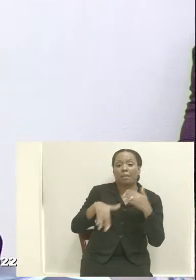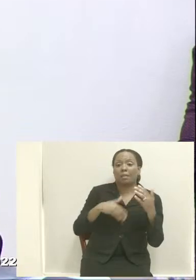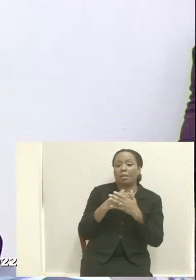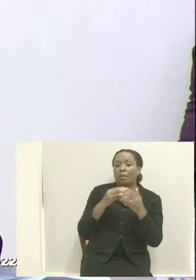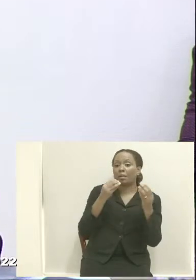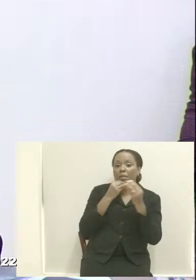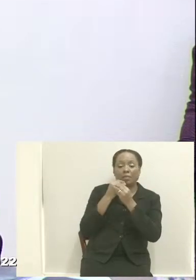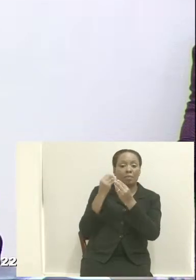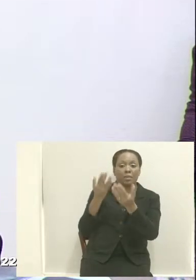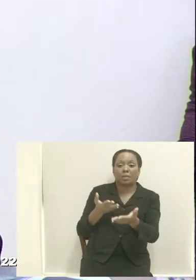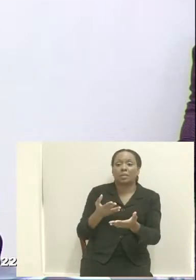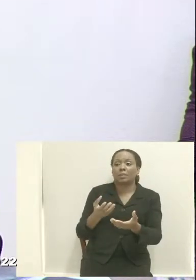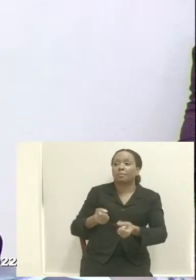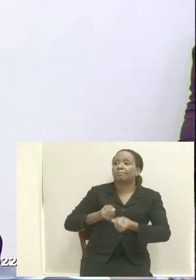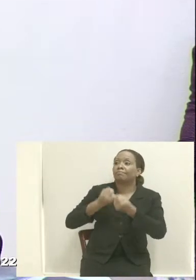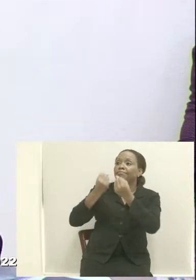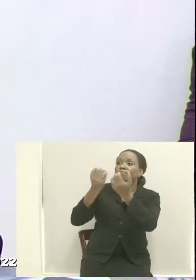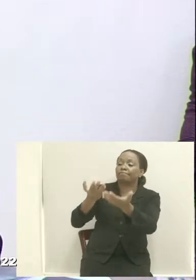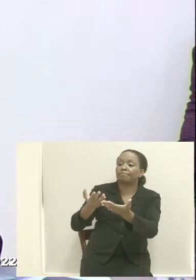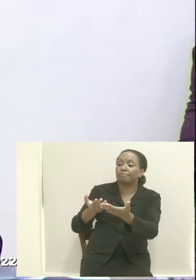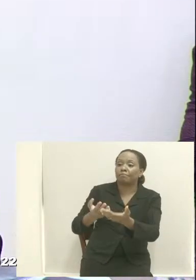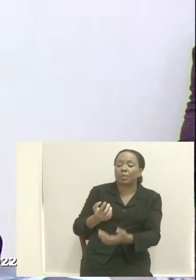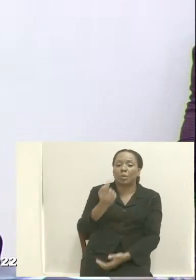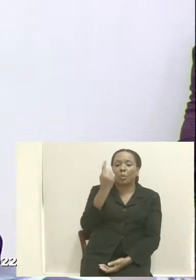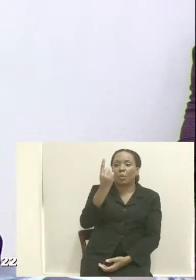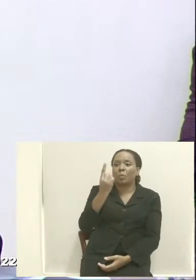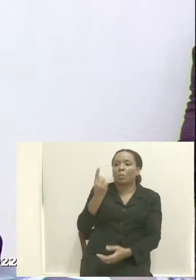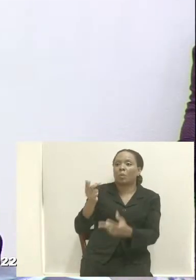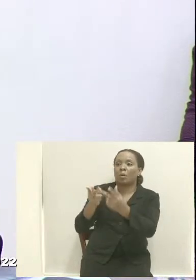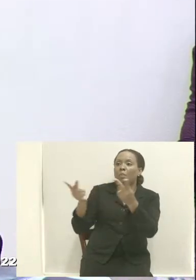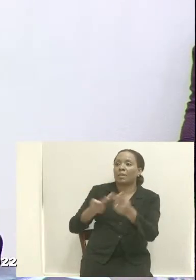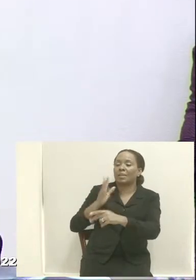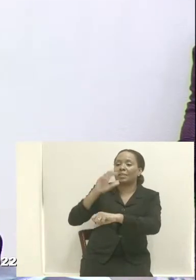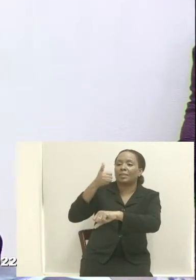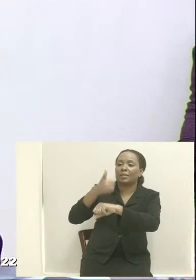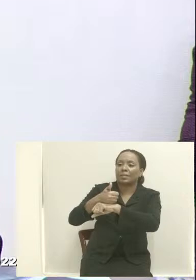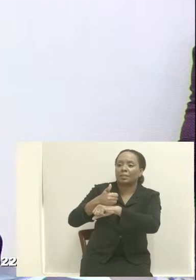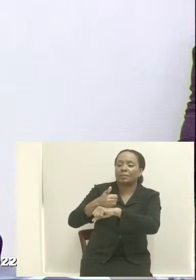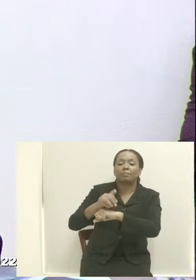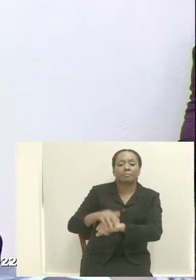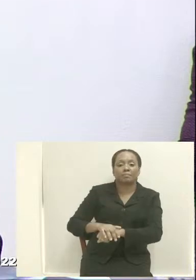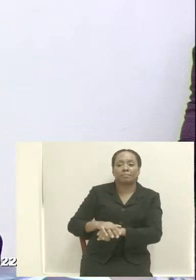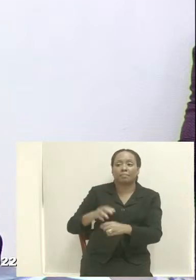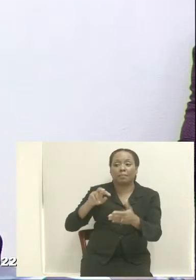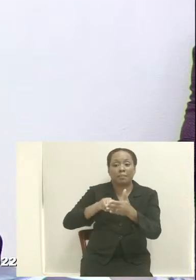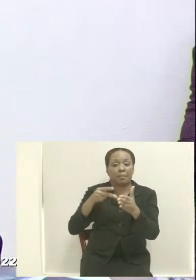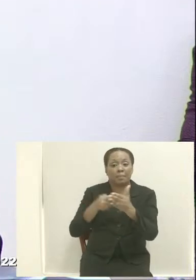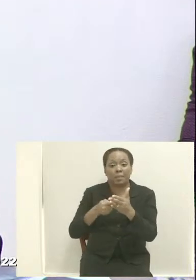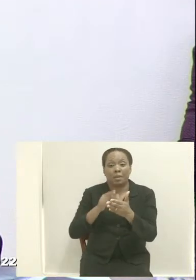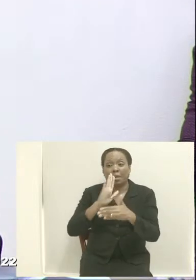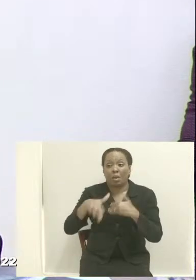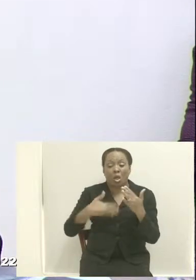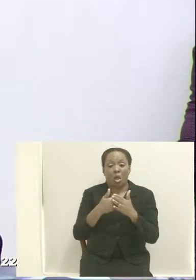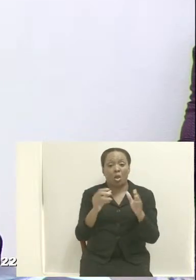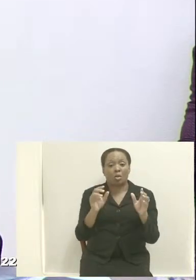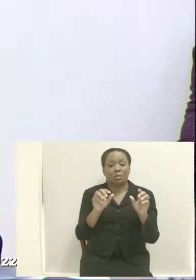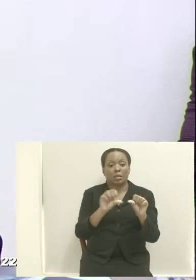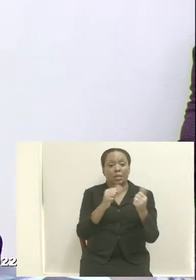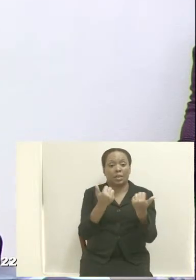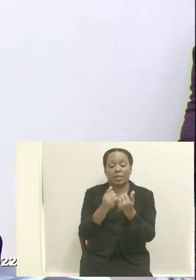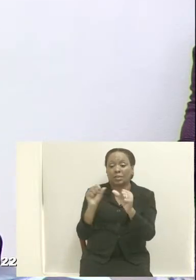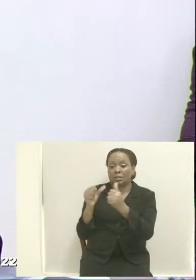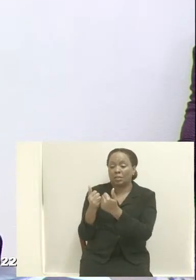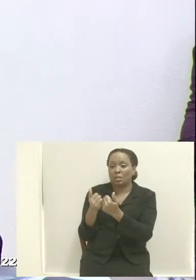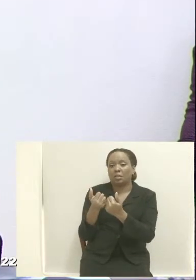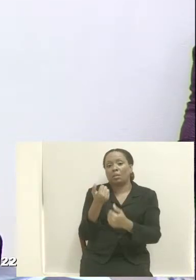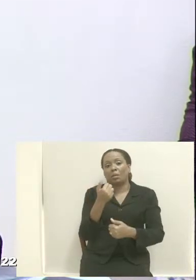entry. The electronic single window would allow these entities, traders, and all involved to submit into a